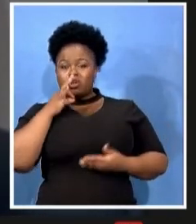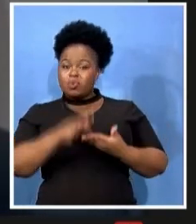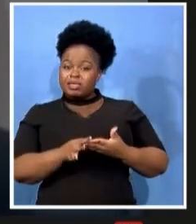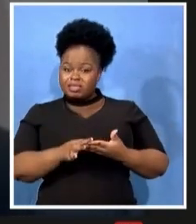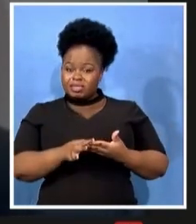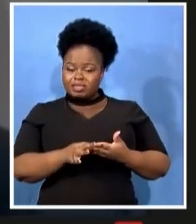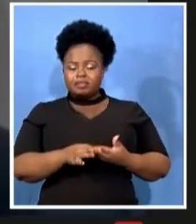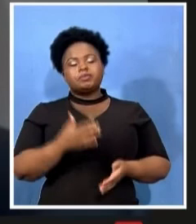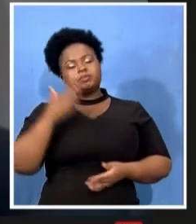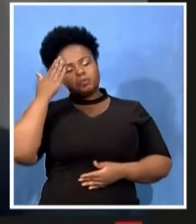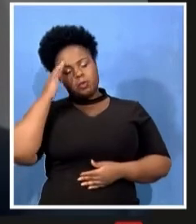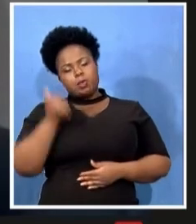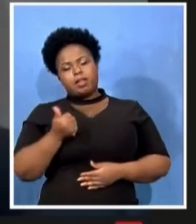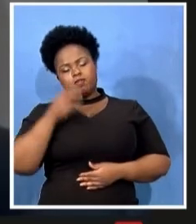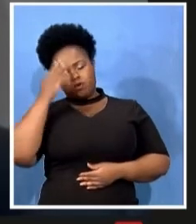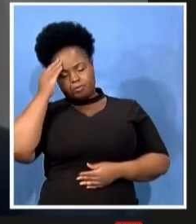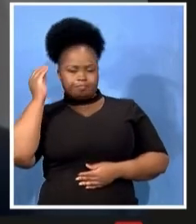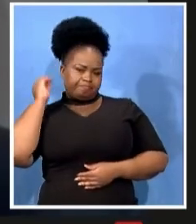your explanations,